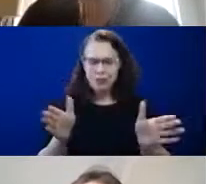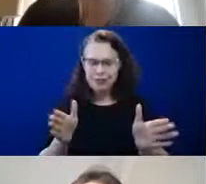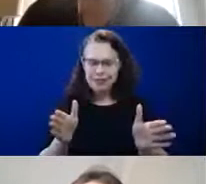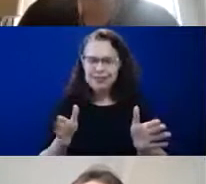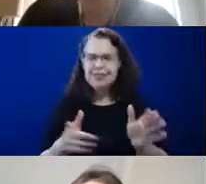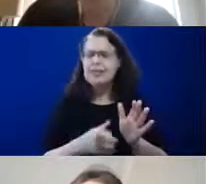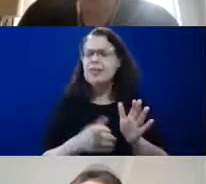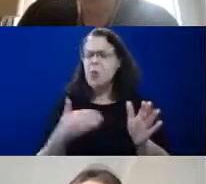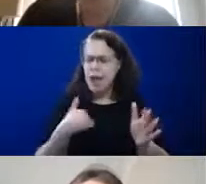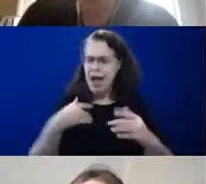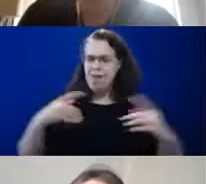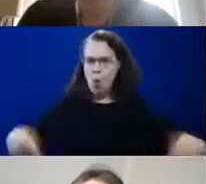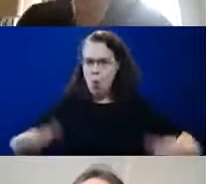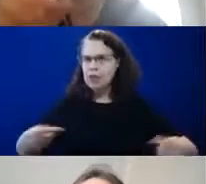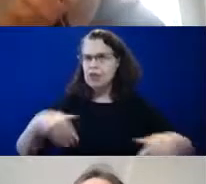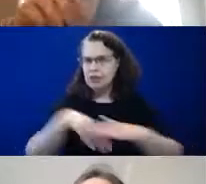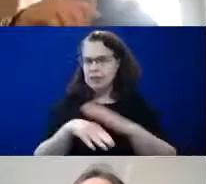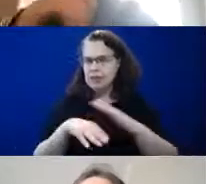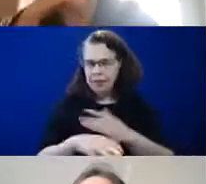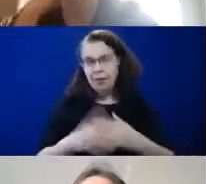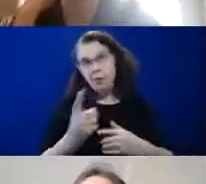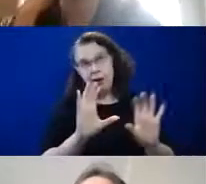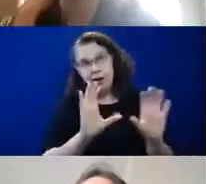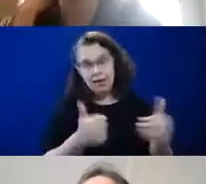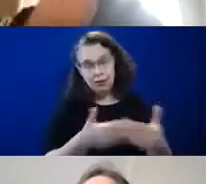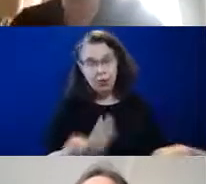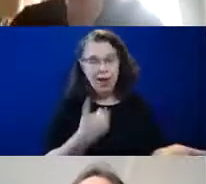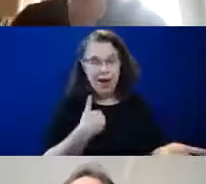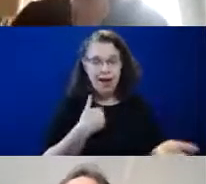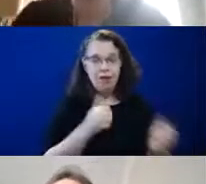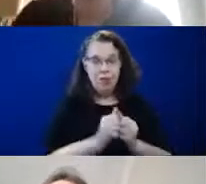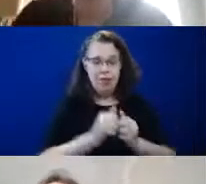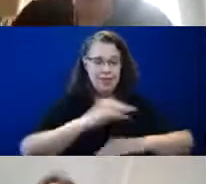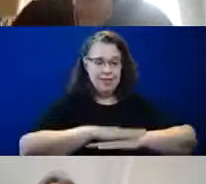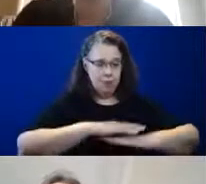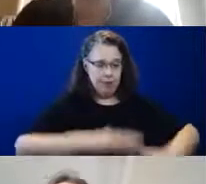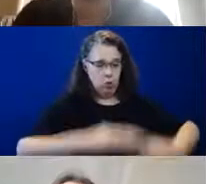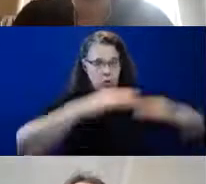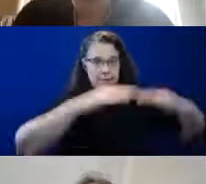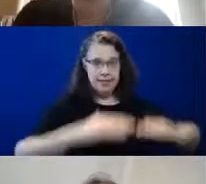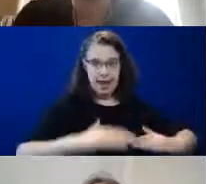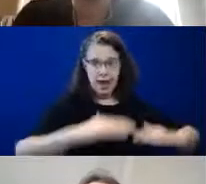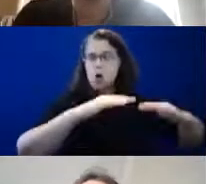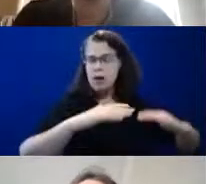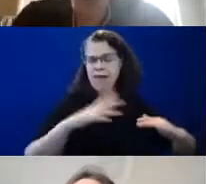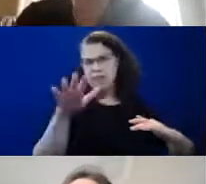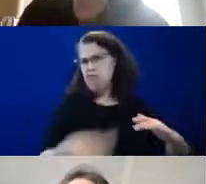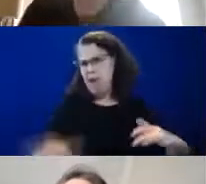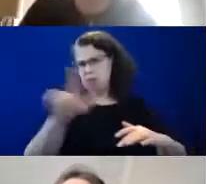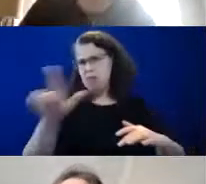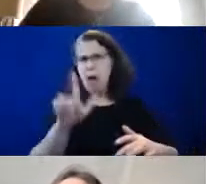wheelchair accessibility in our classrooms, the one classroom that we do have where the table goes up and down, and we have that throughout the library. So I think